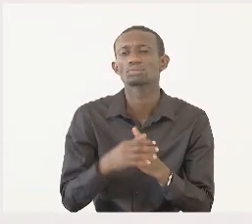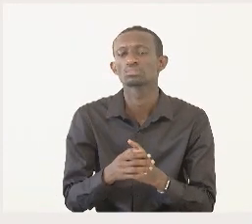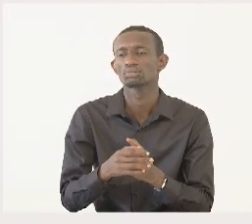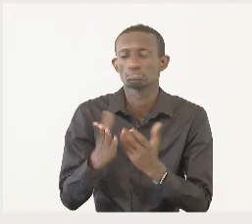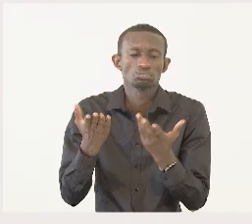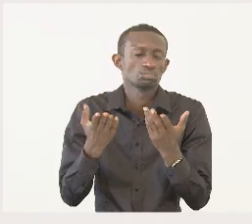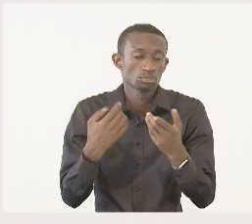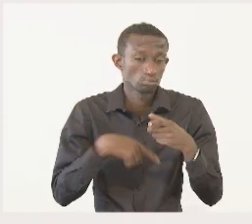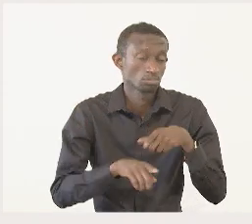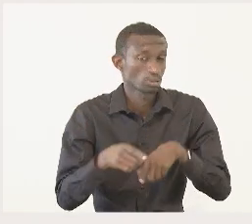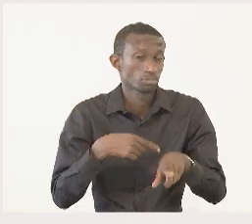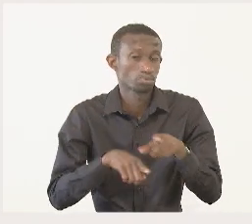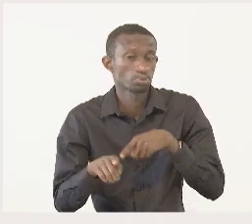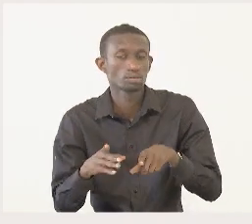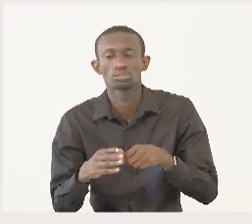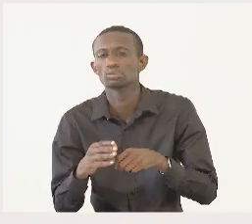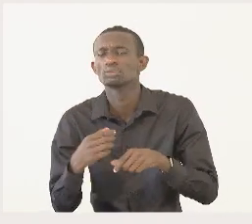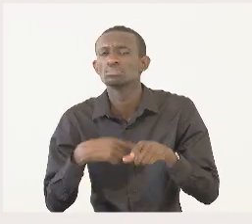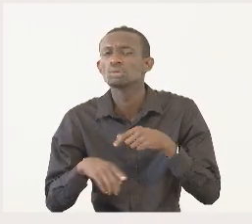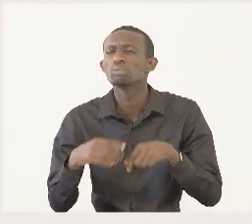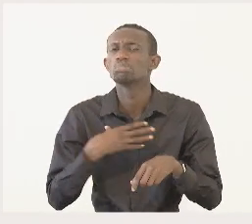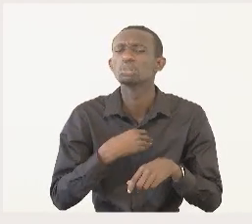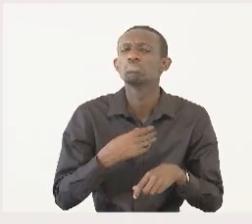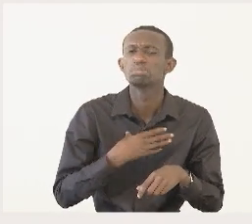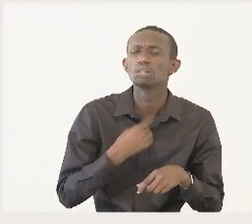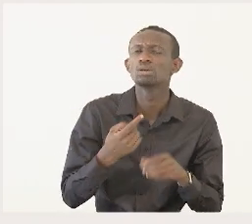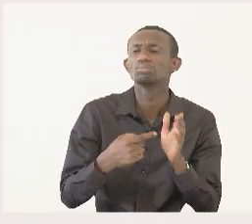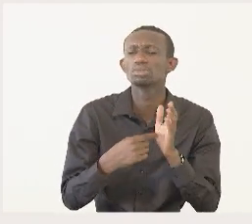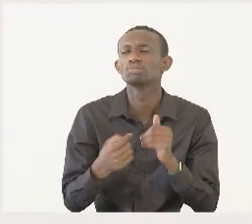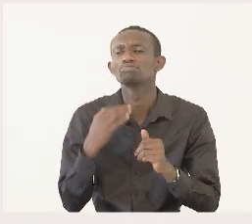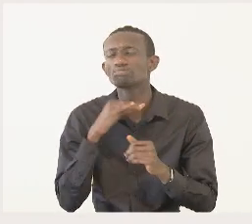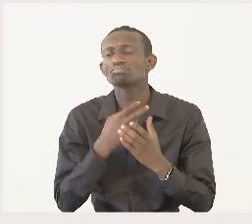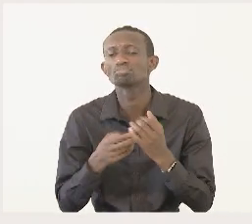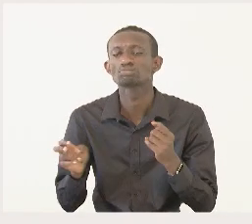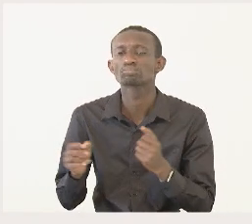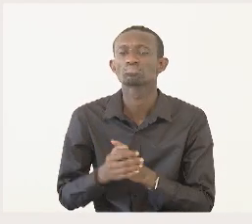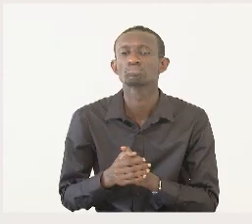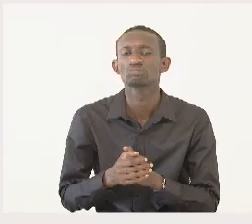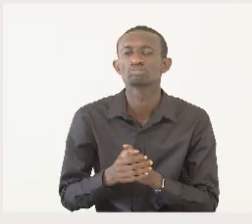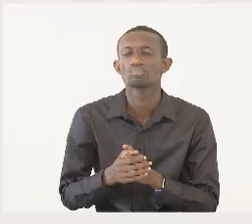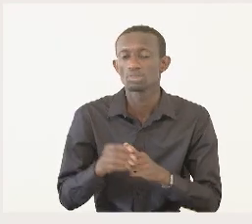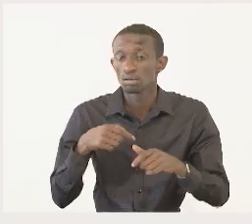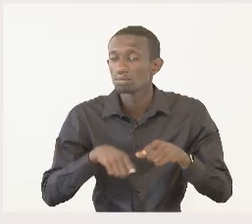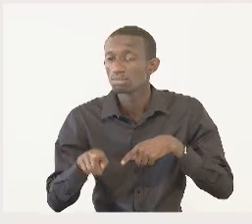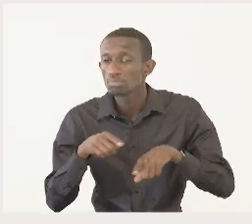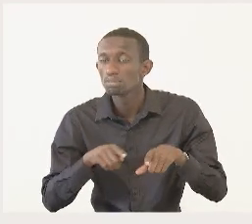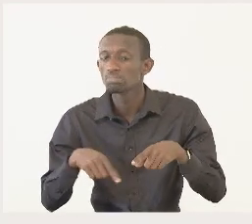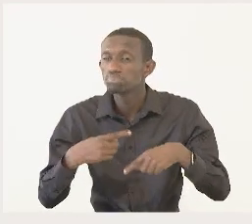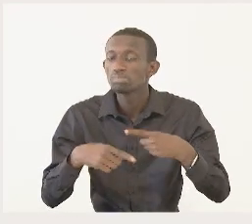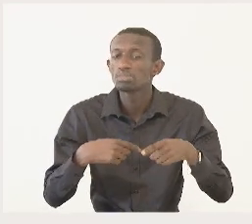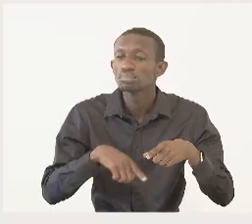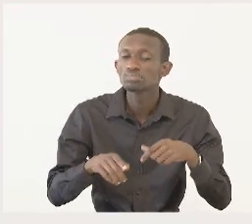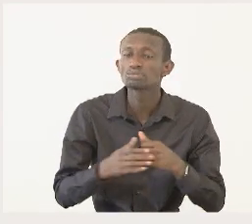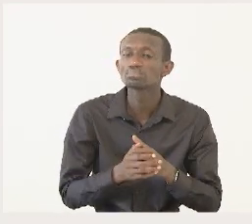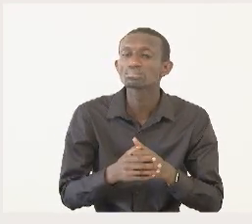its characteristic yellow color. So the urine, it must be, most of the urine that we pass on day by day, it